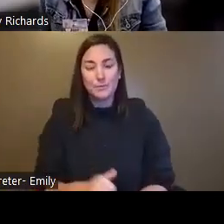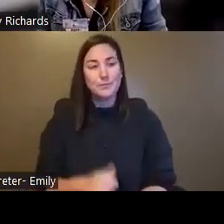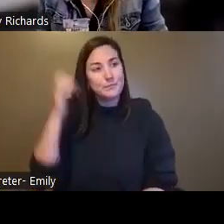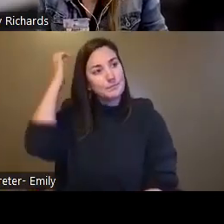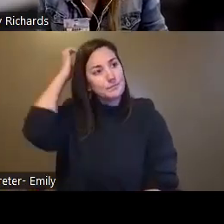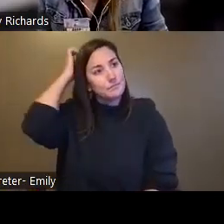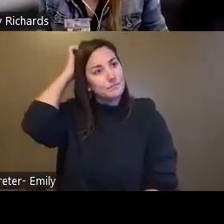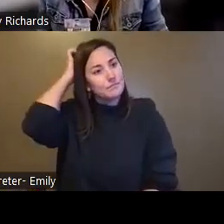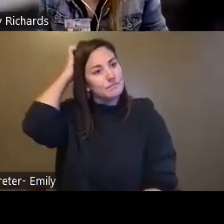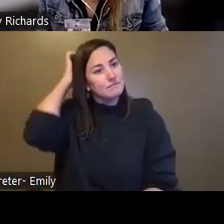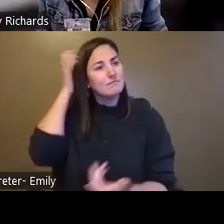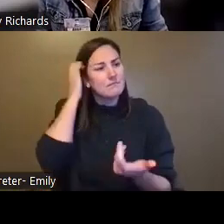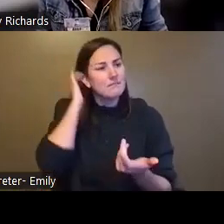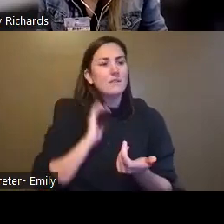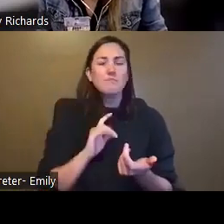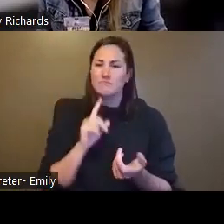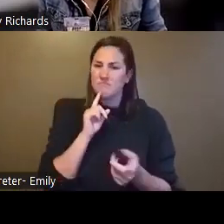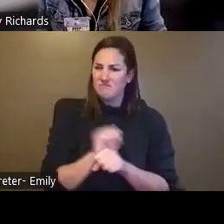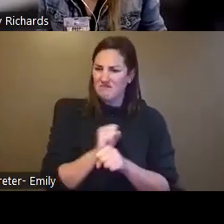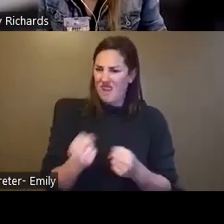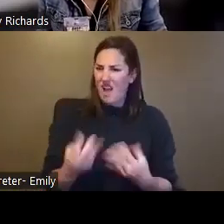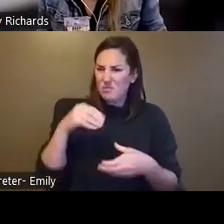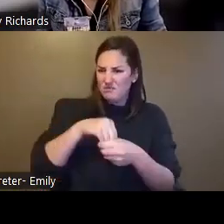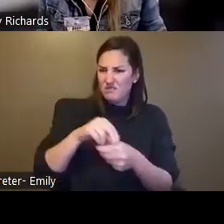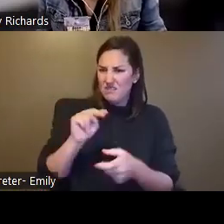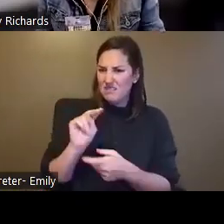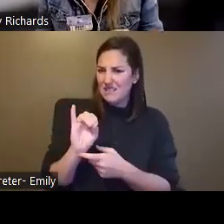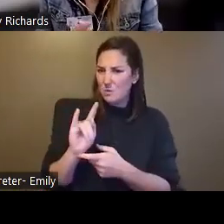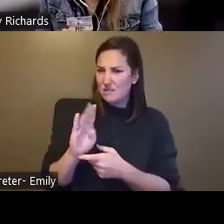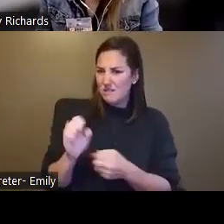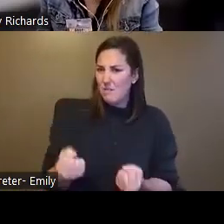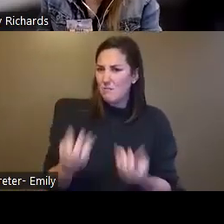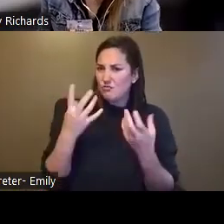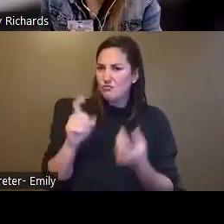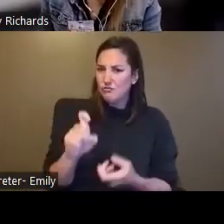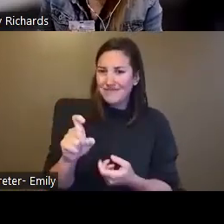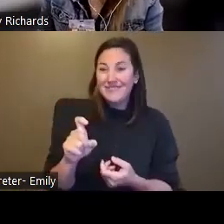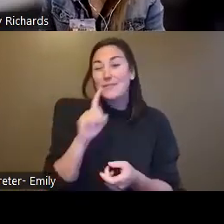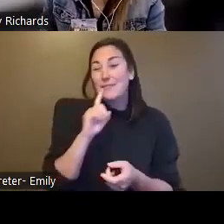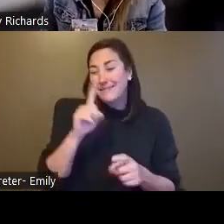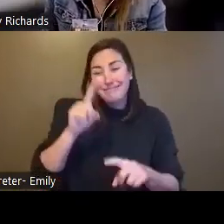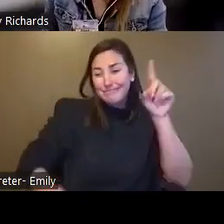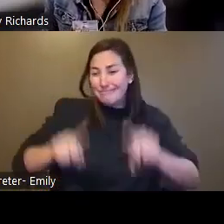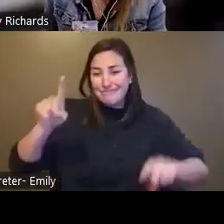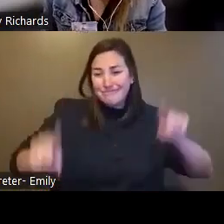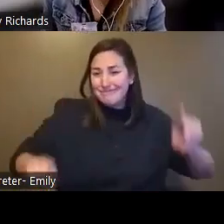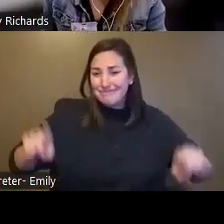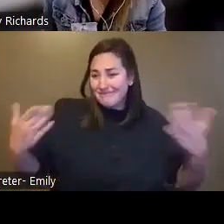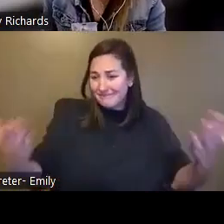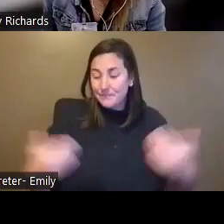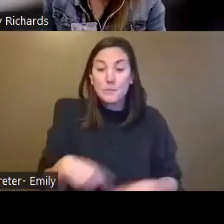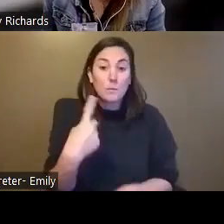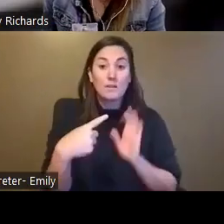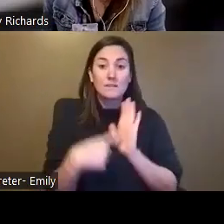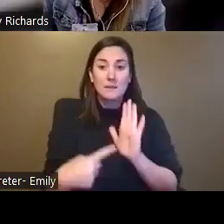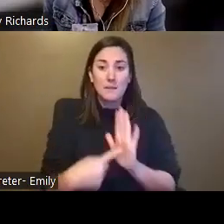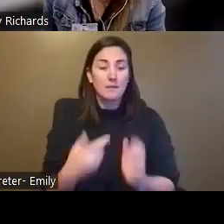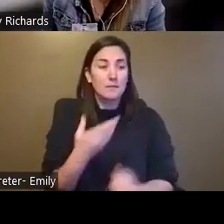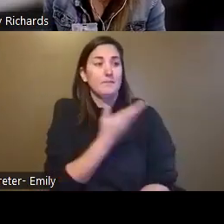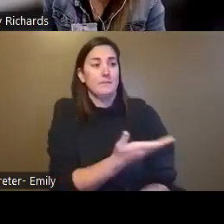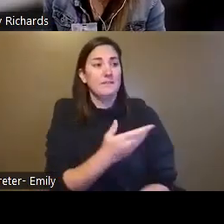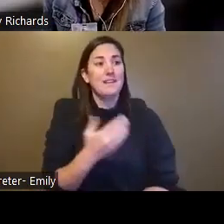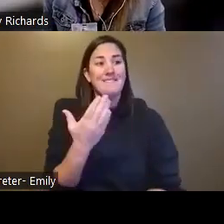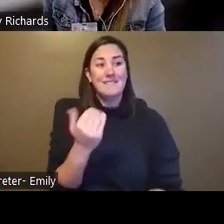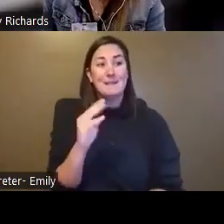So how much nicotine are we talking? I think it's important to kind of look at, and they're all different, okay? So here's an example that I have on the slide. It's a